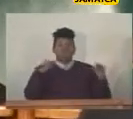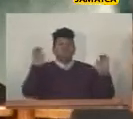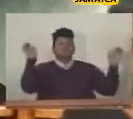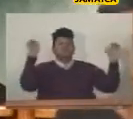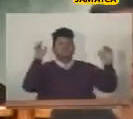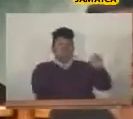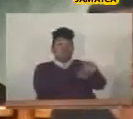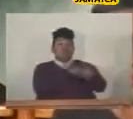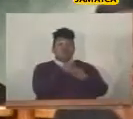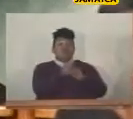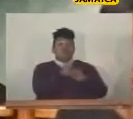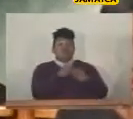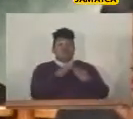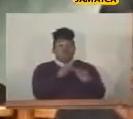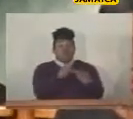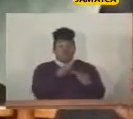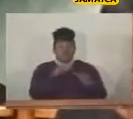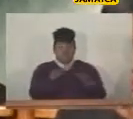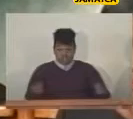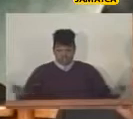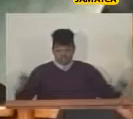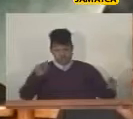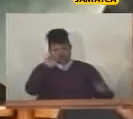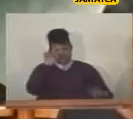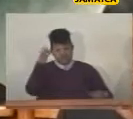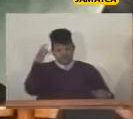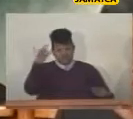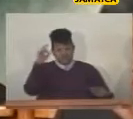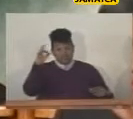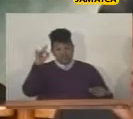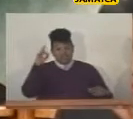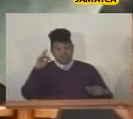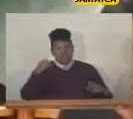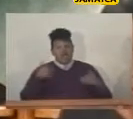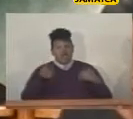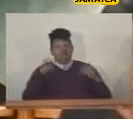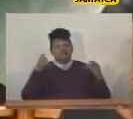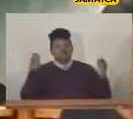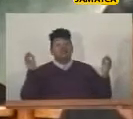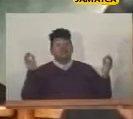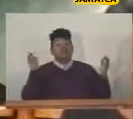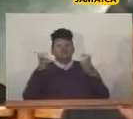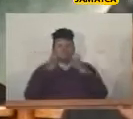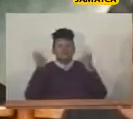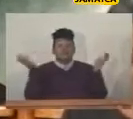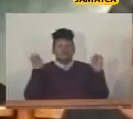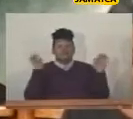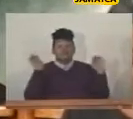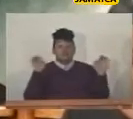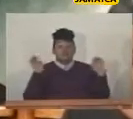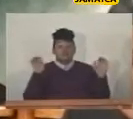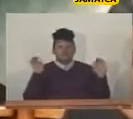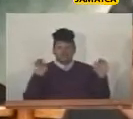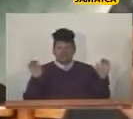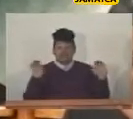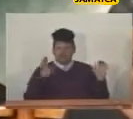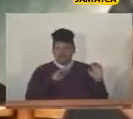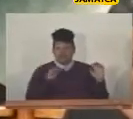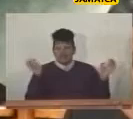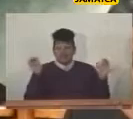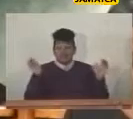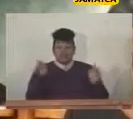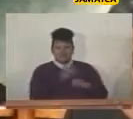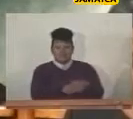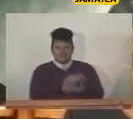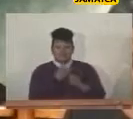Emergency Powers Continuation Resolution 2018 to have the state of public emergency and the emergency